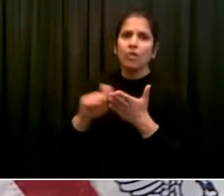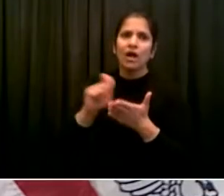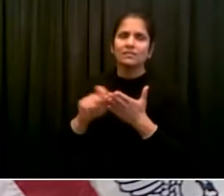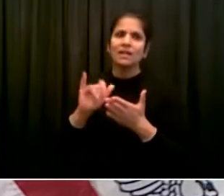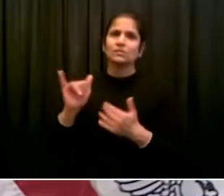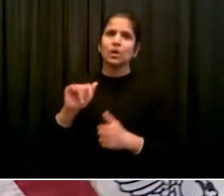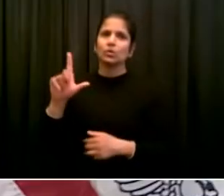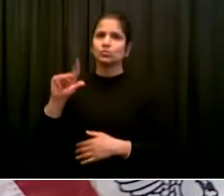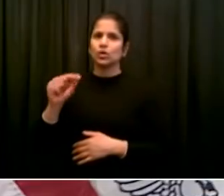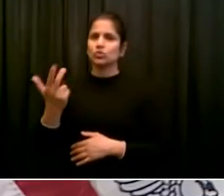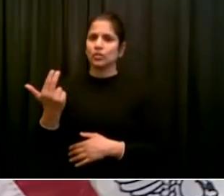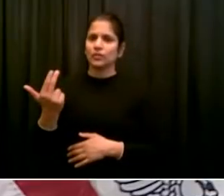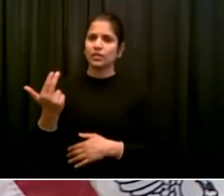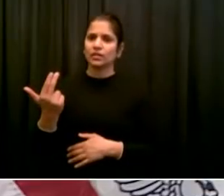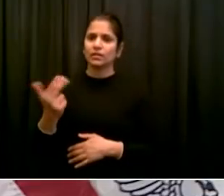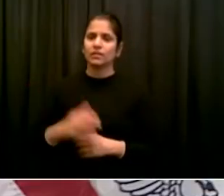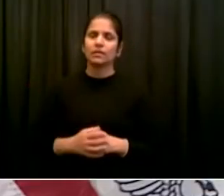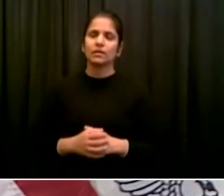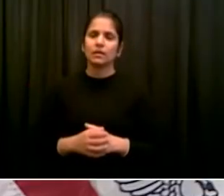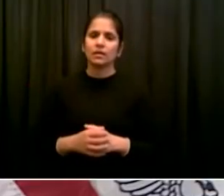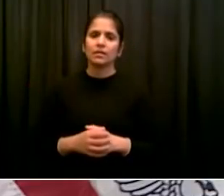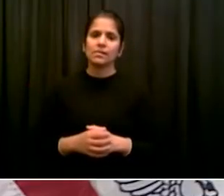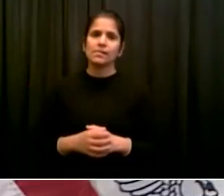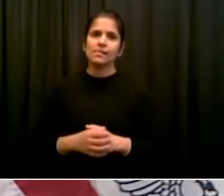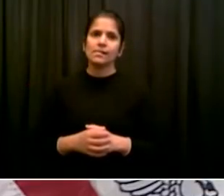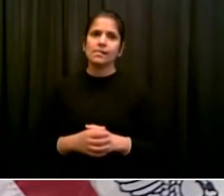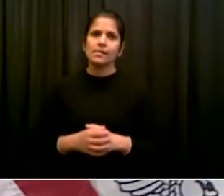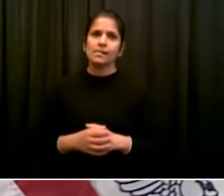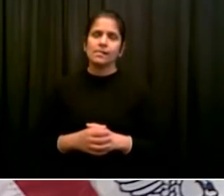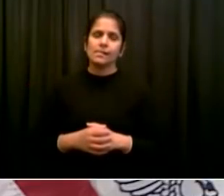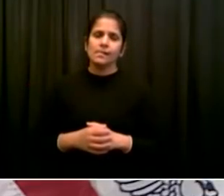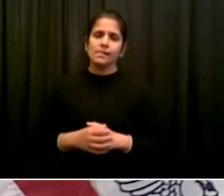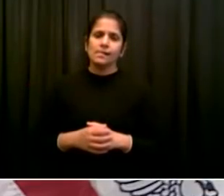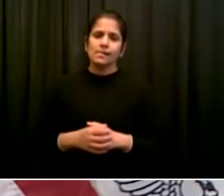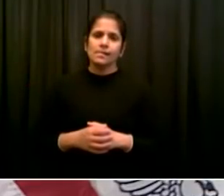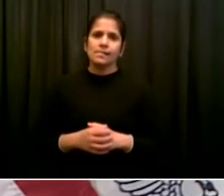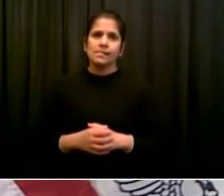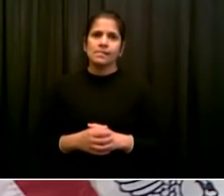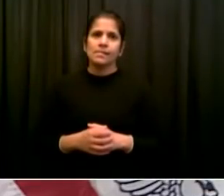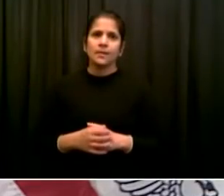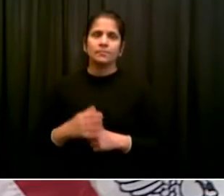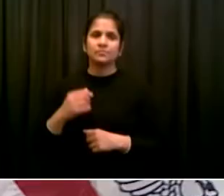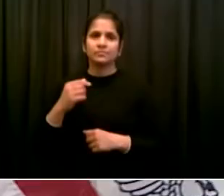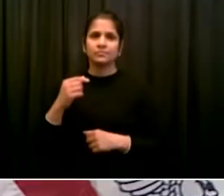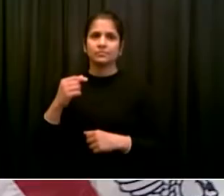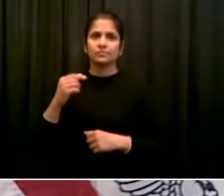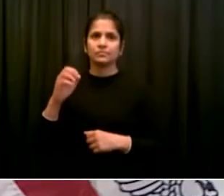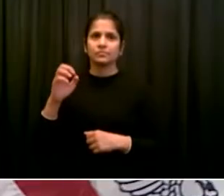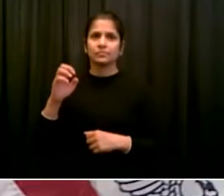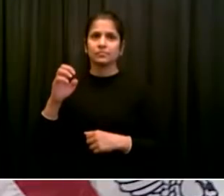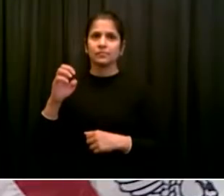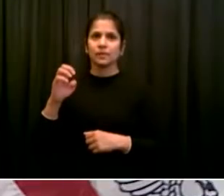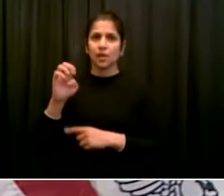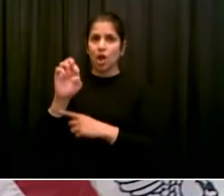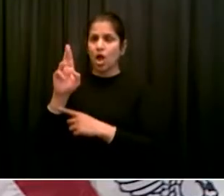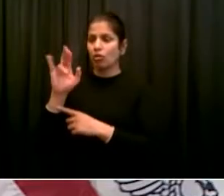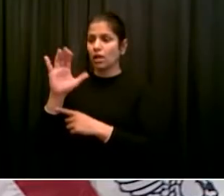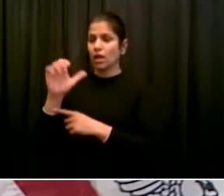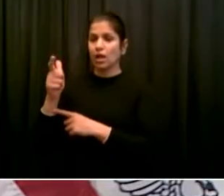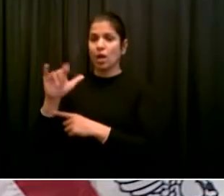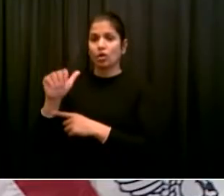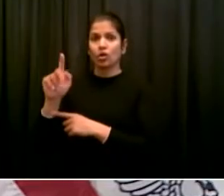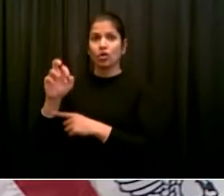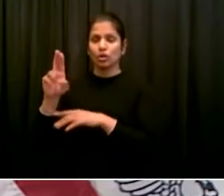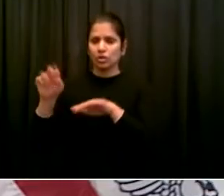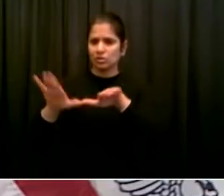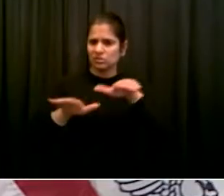particularly after Mr. Garner died in 2014? Look, the bottom